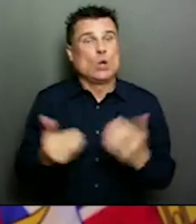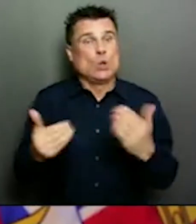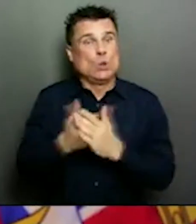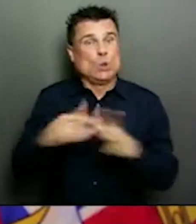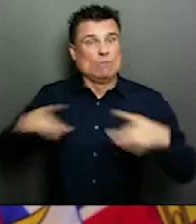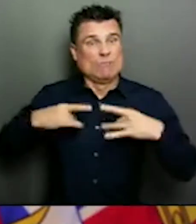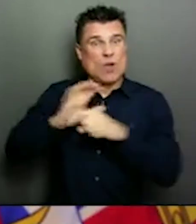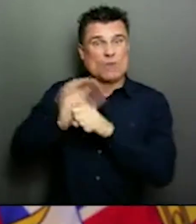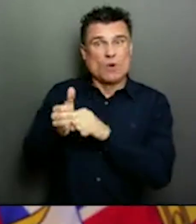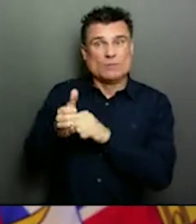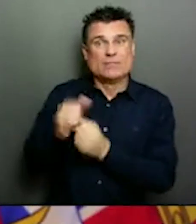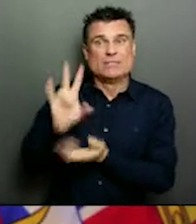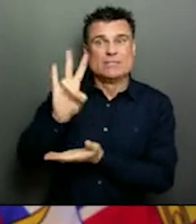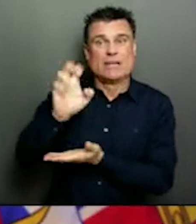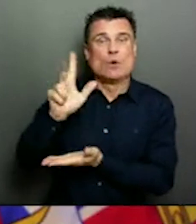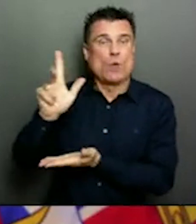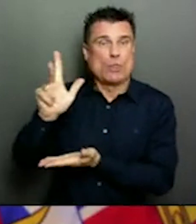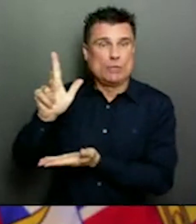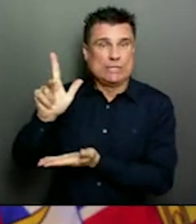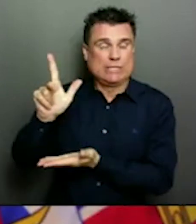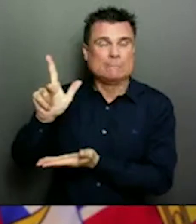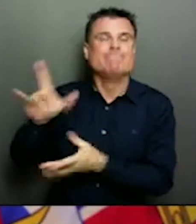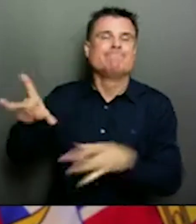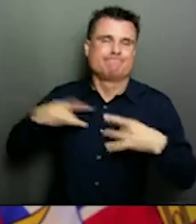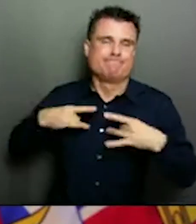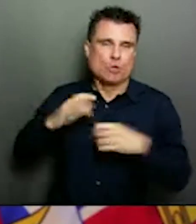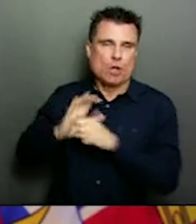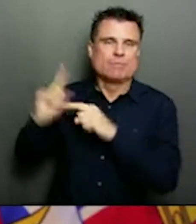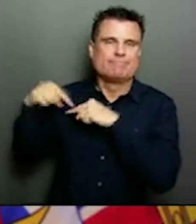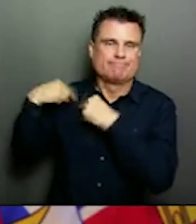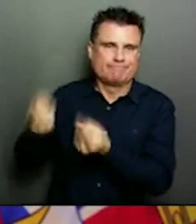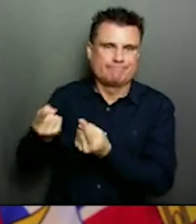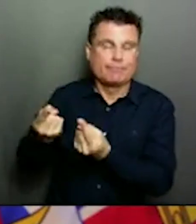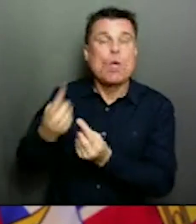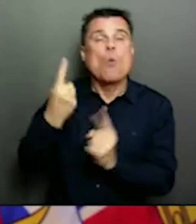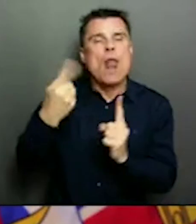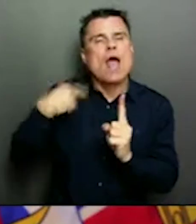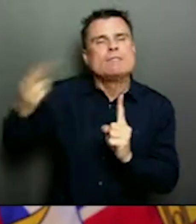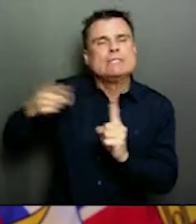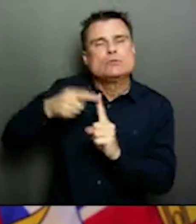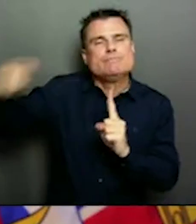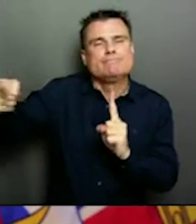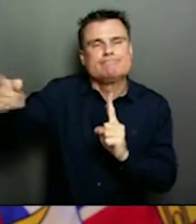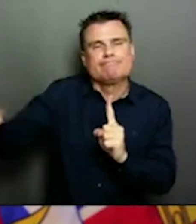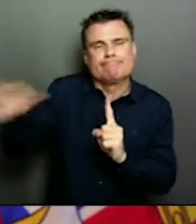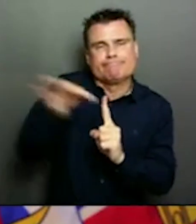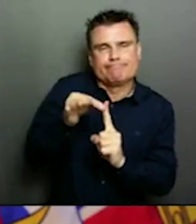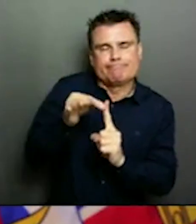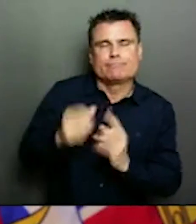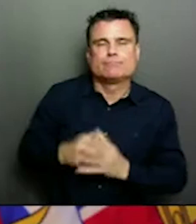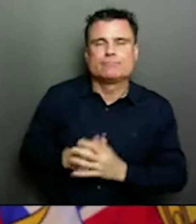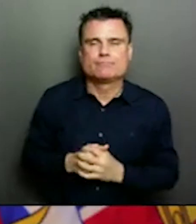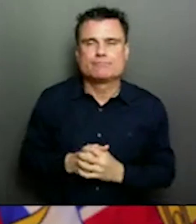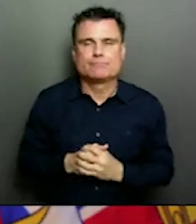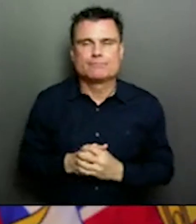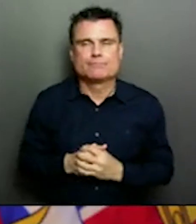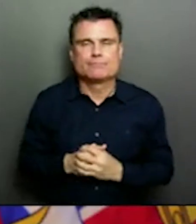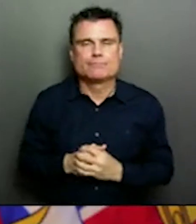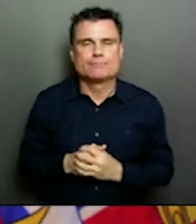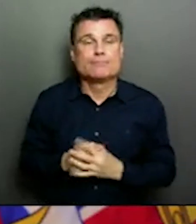in British Columbia, one of whom was epidemiologically linked, bringing our total number of people diagnosed with COVID-19 to